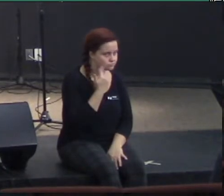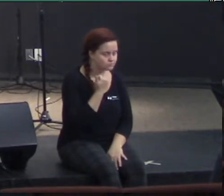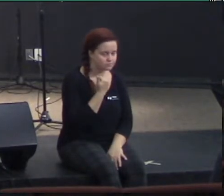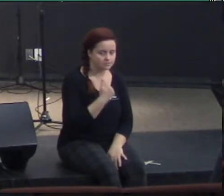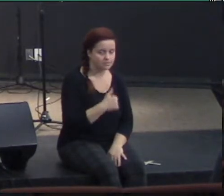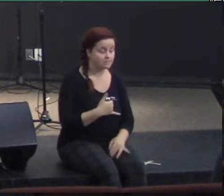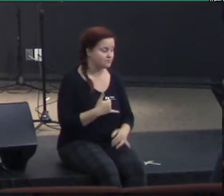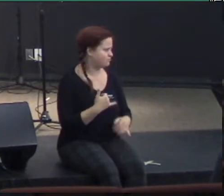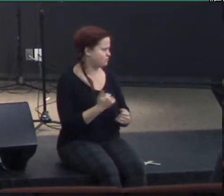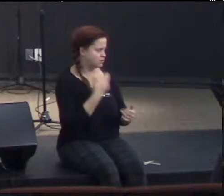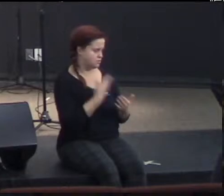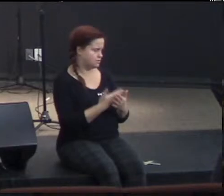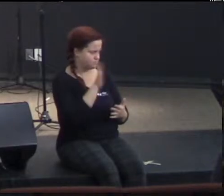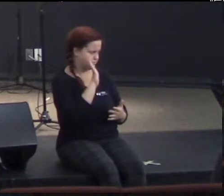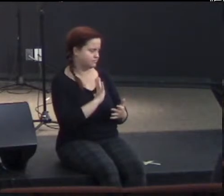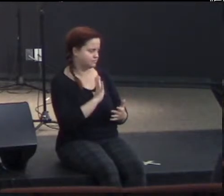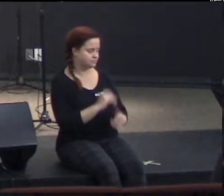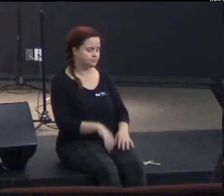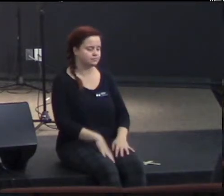No, you're good, man.